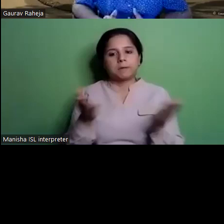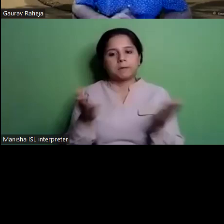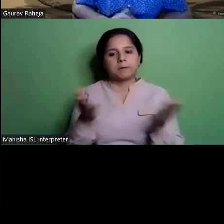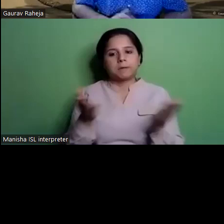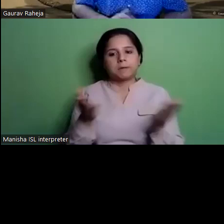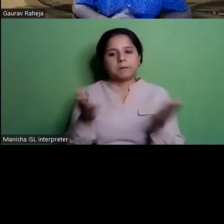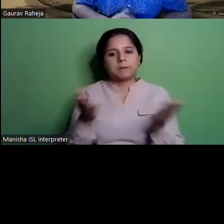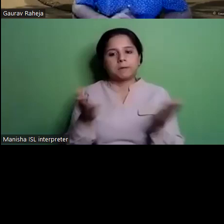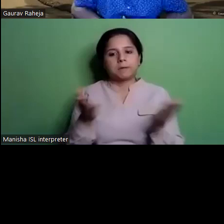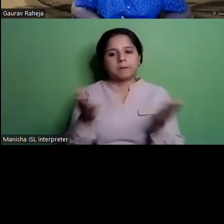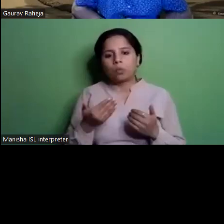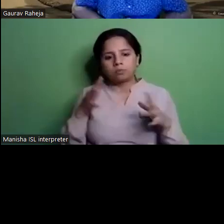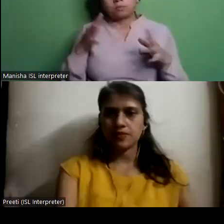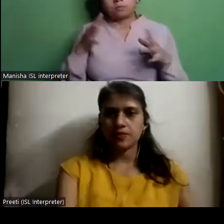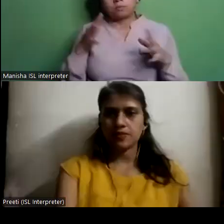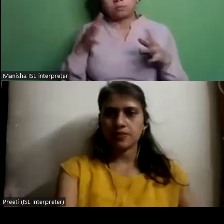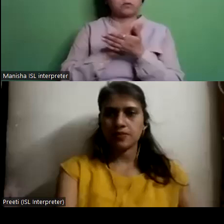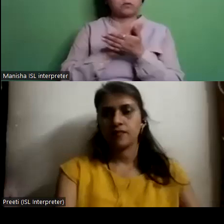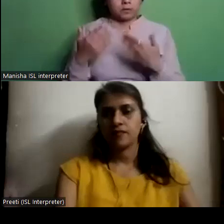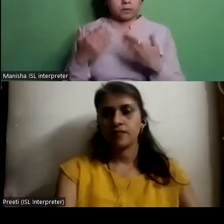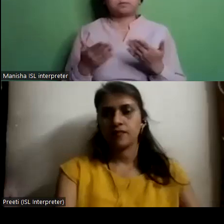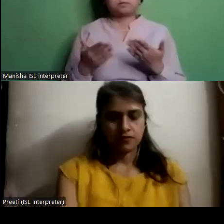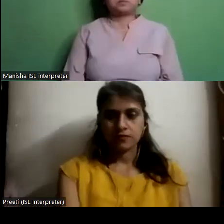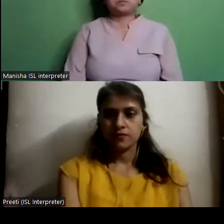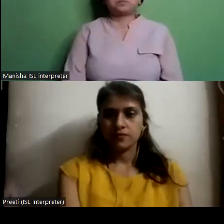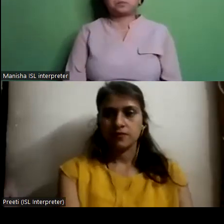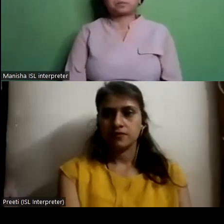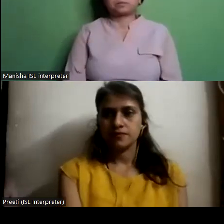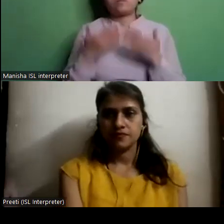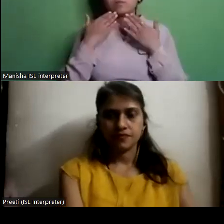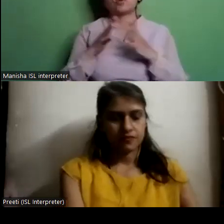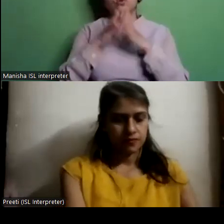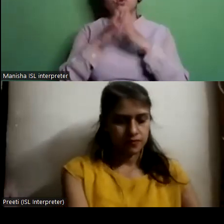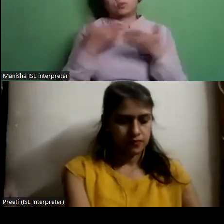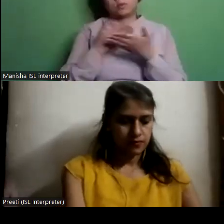we could now wrap up the evening session. Thank you so much, everyone.